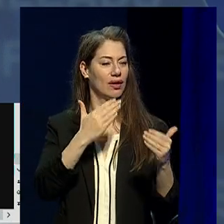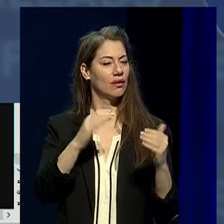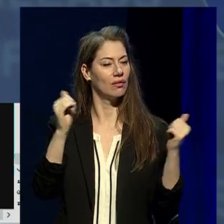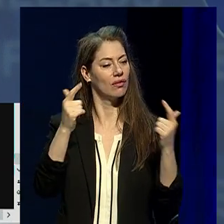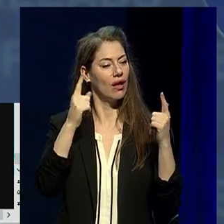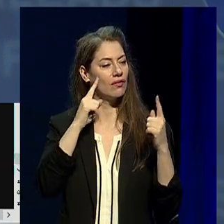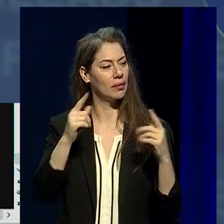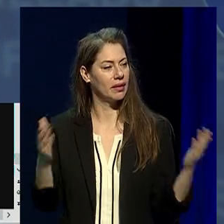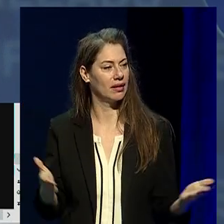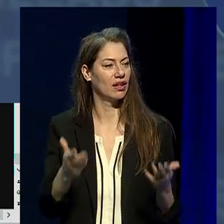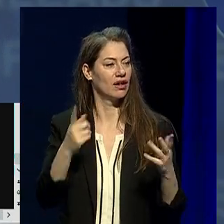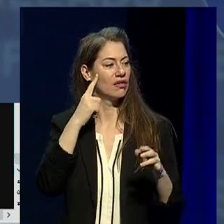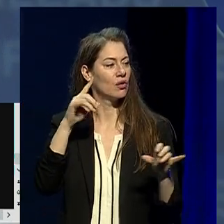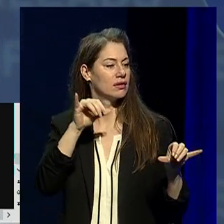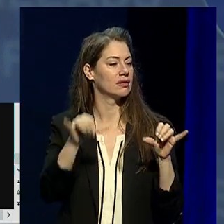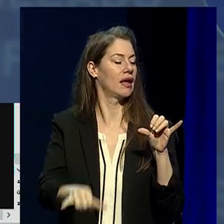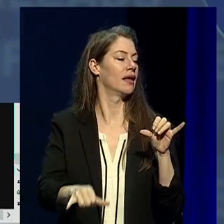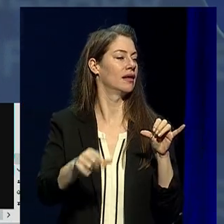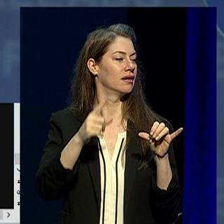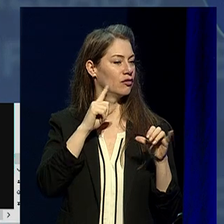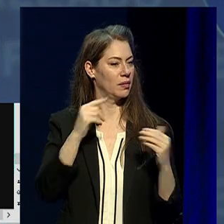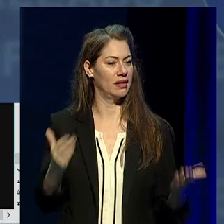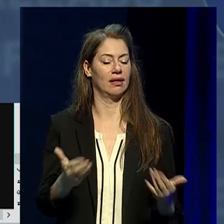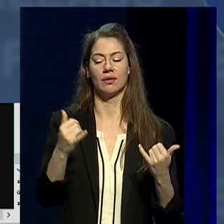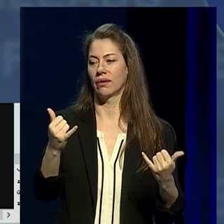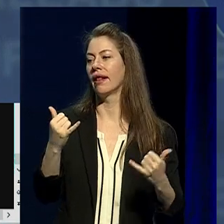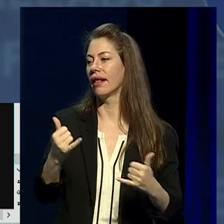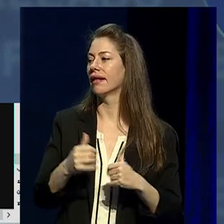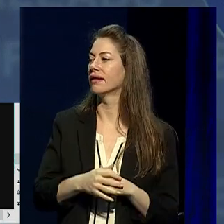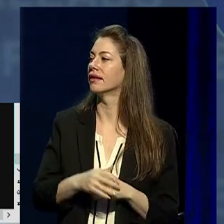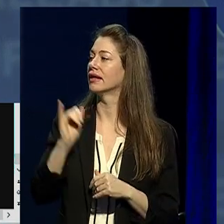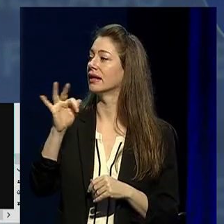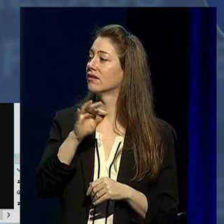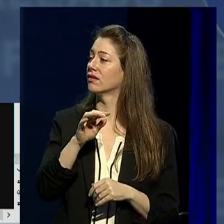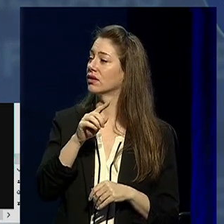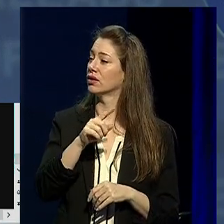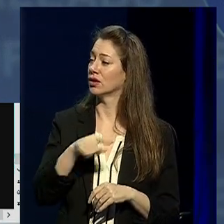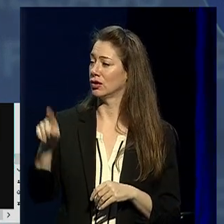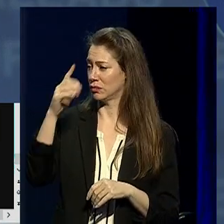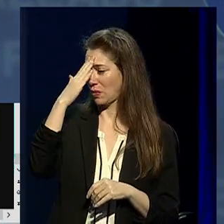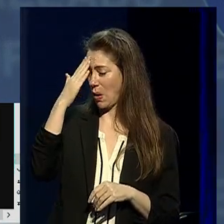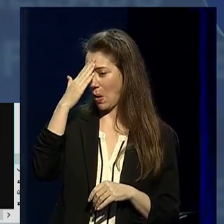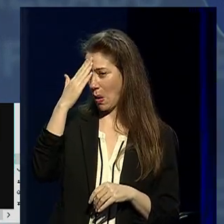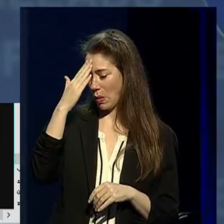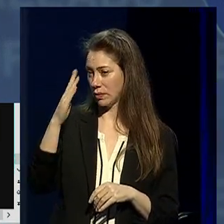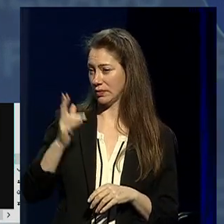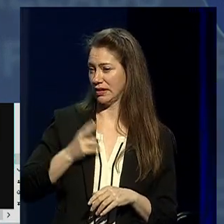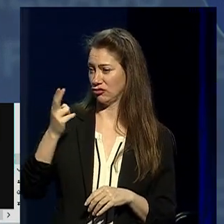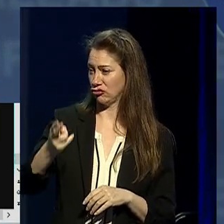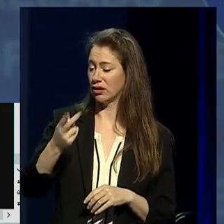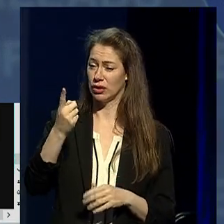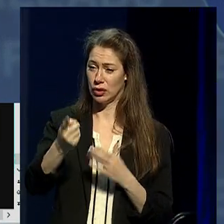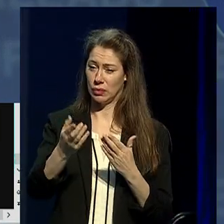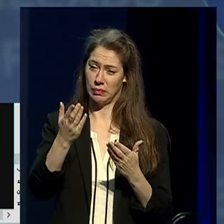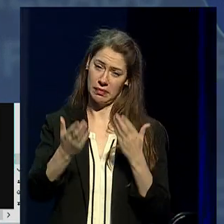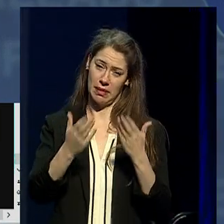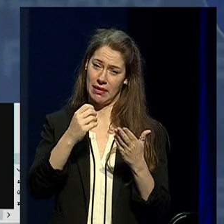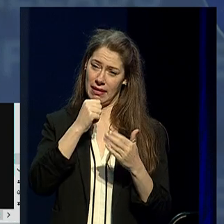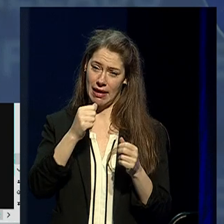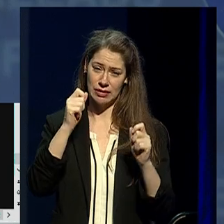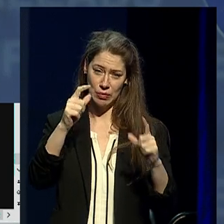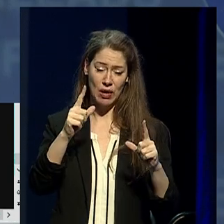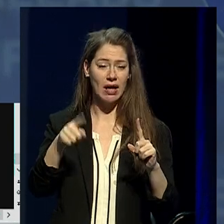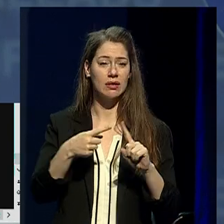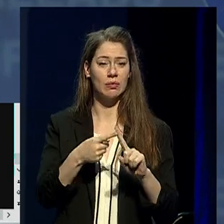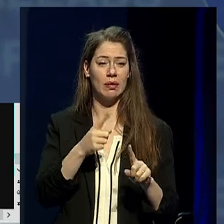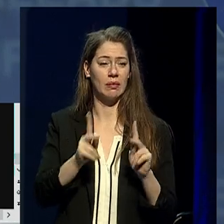for staying and being here today. If you're a history buff, you're probably not surprised when people say, here